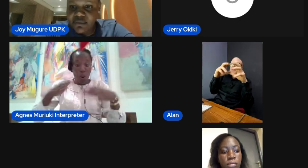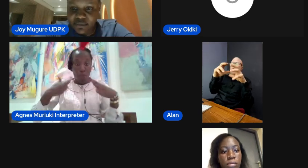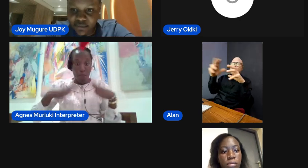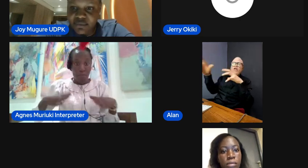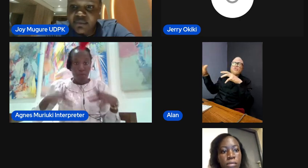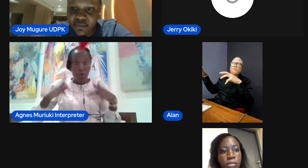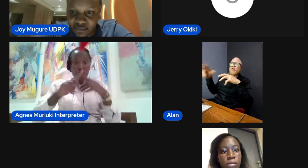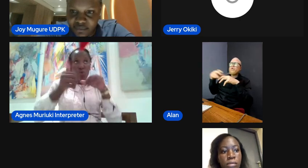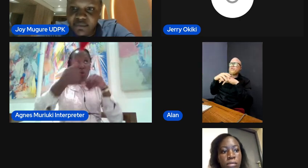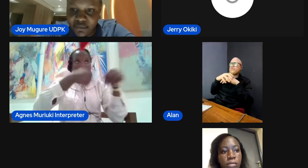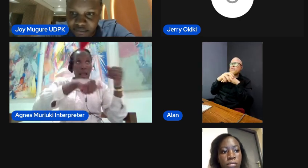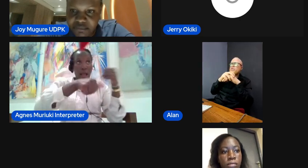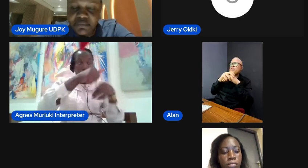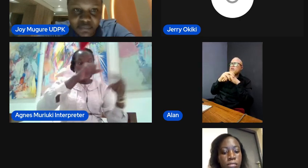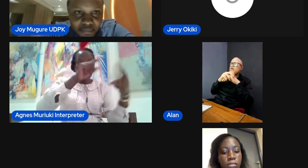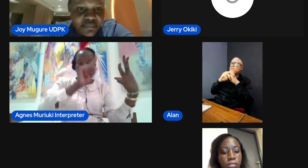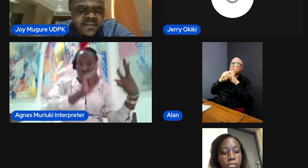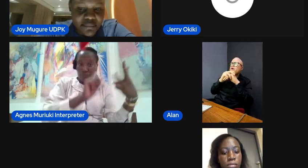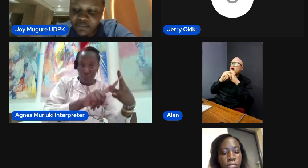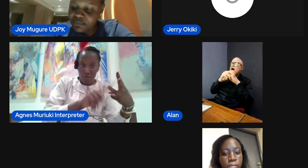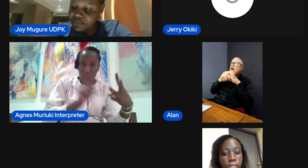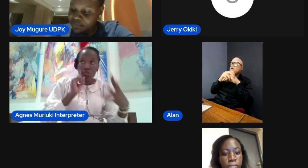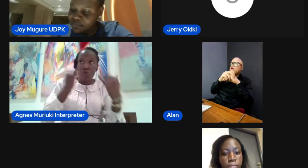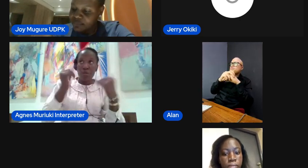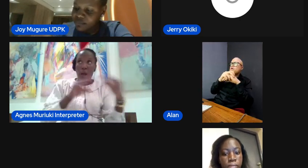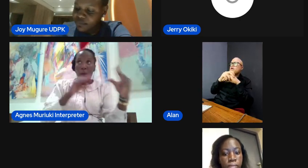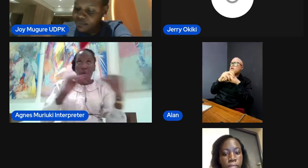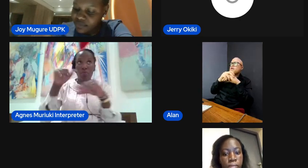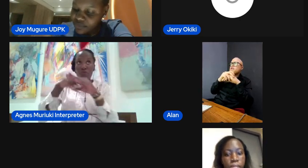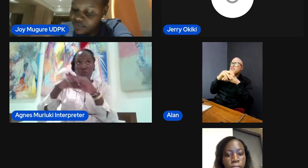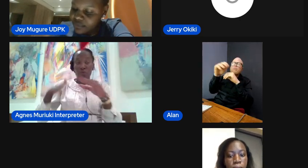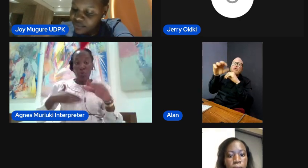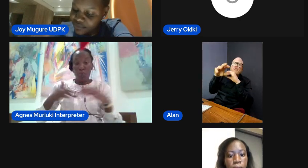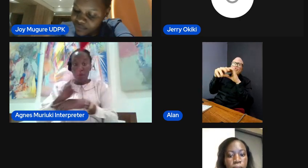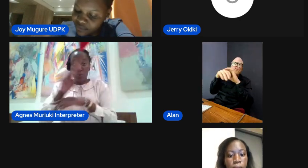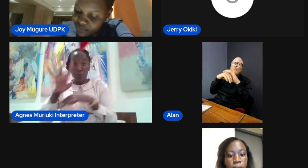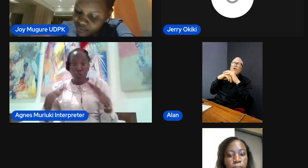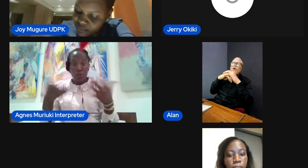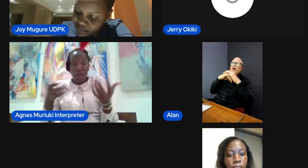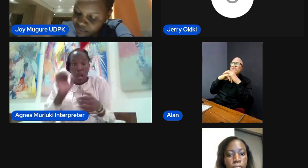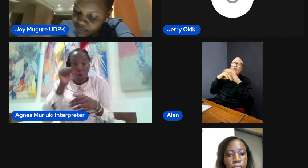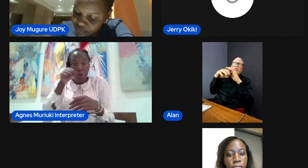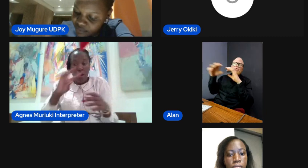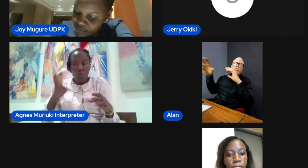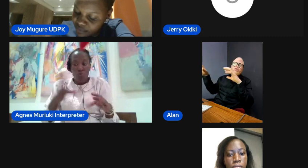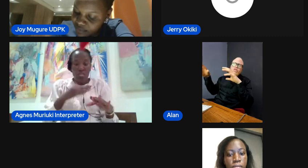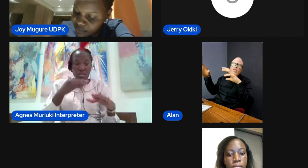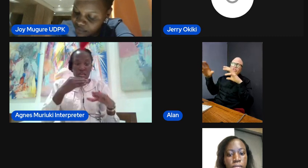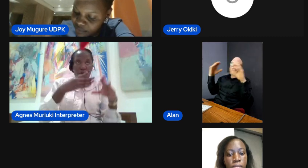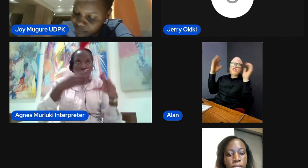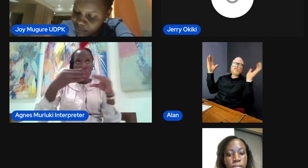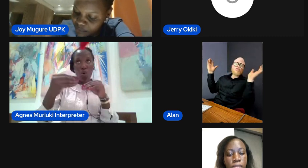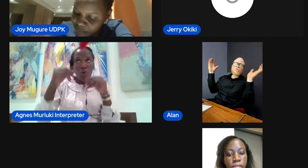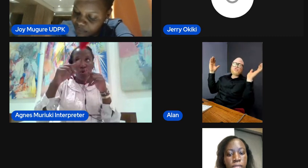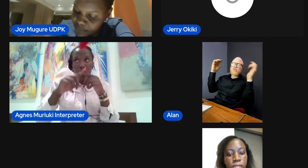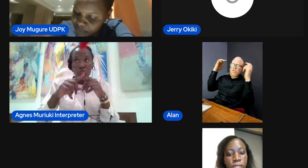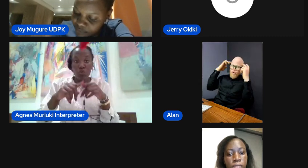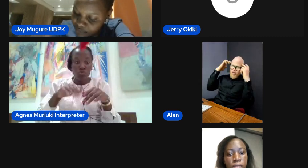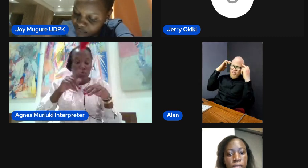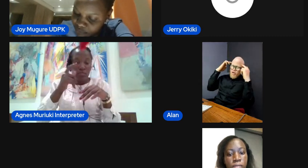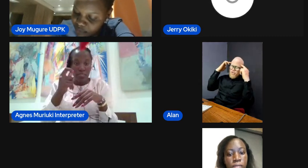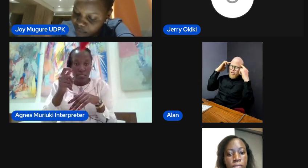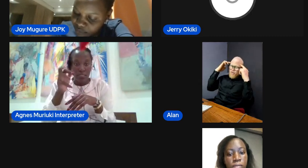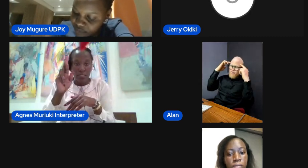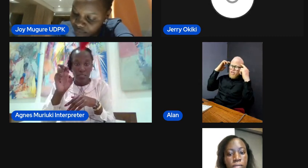now I segue into my question. How can we tap into these trends? First and foremost, we